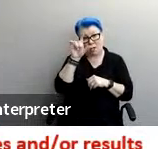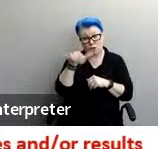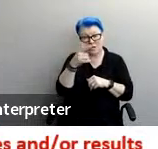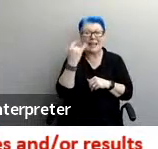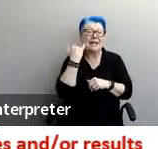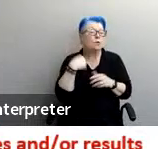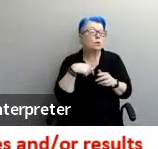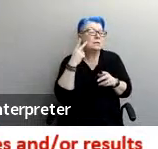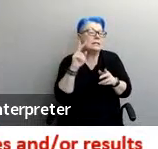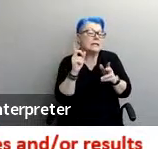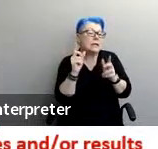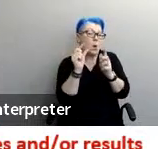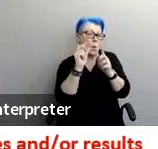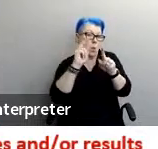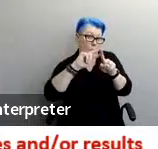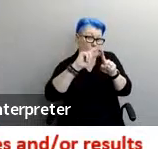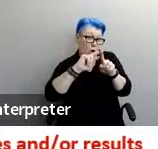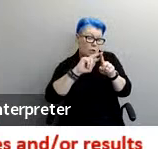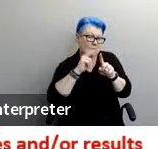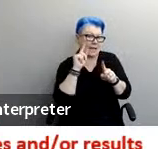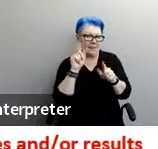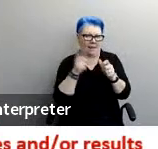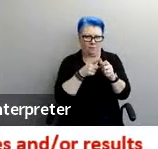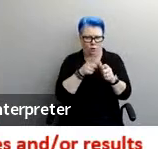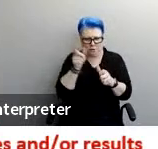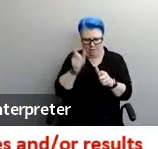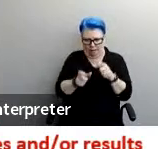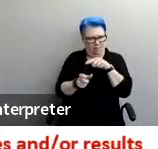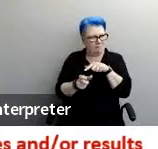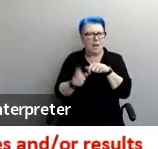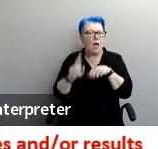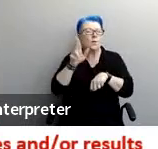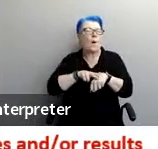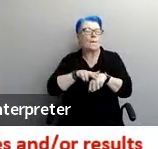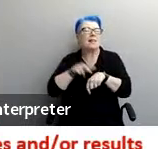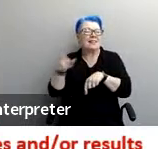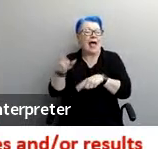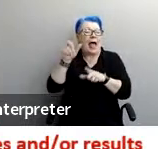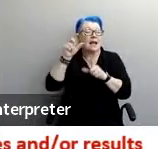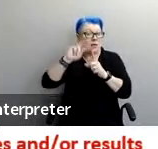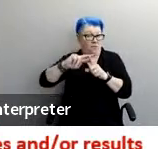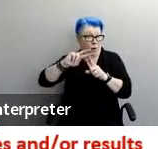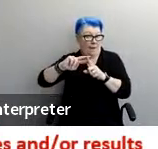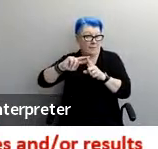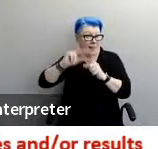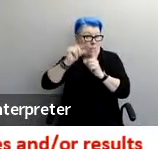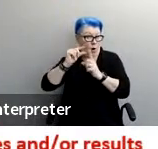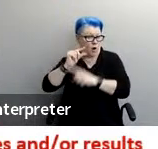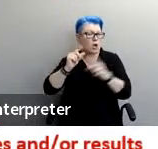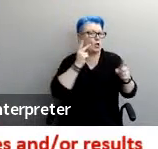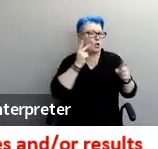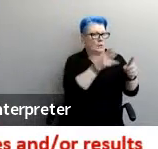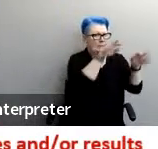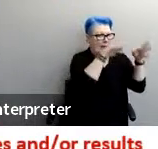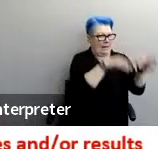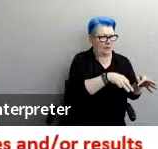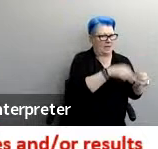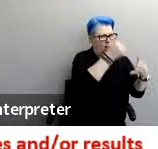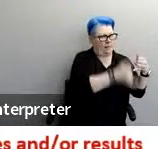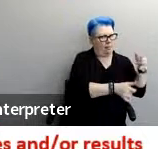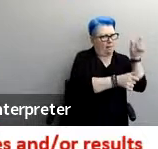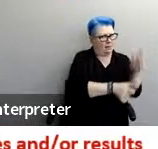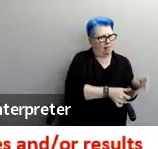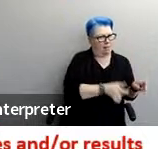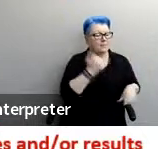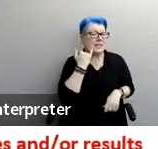sound familiar, it's usually explained in that final column, or it might explain any type of discrepancies you might see in the results